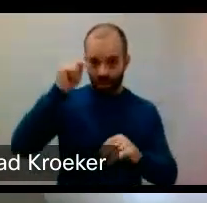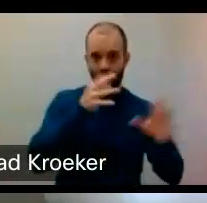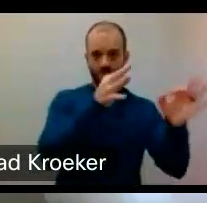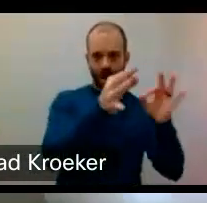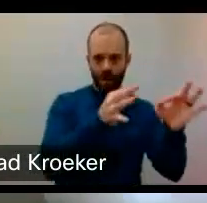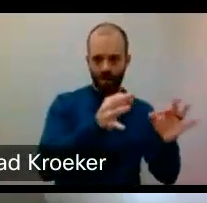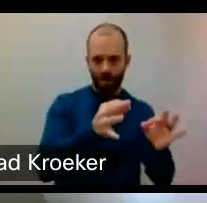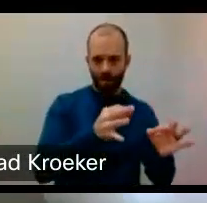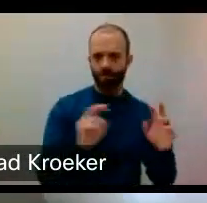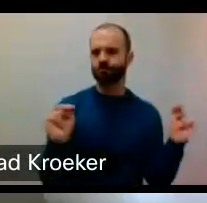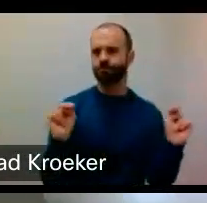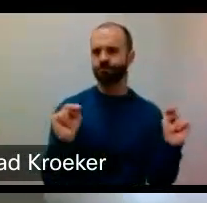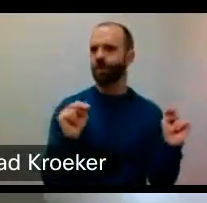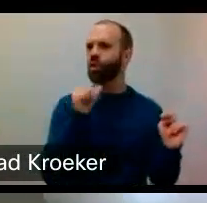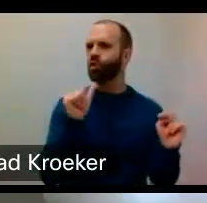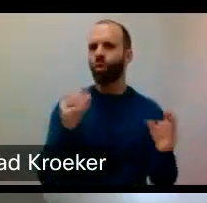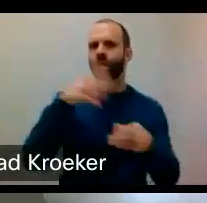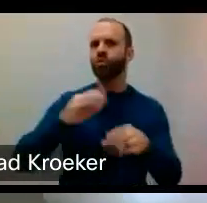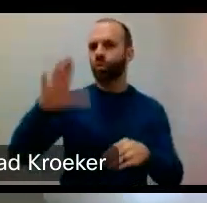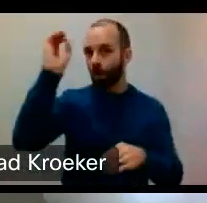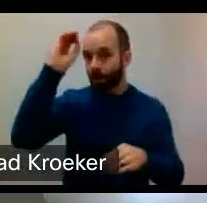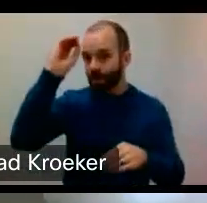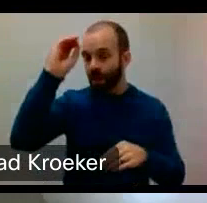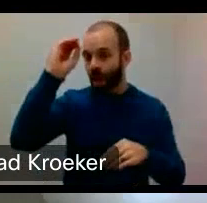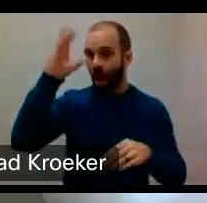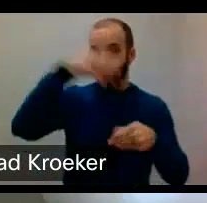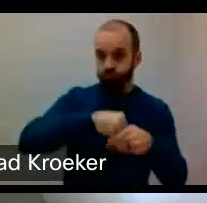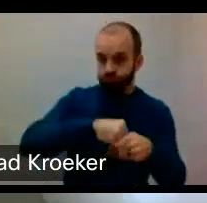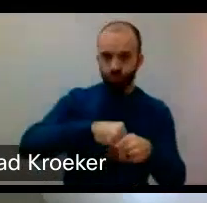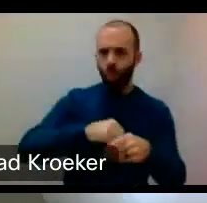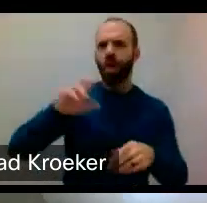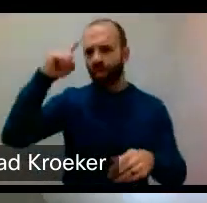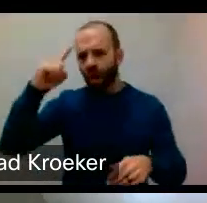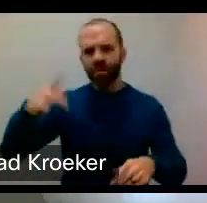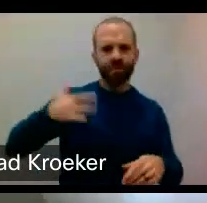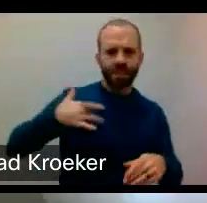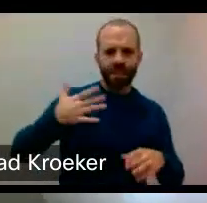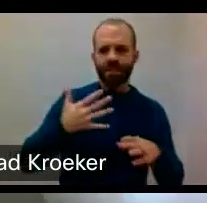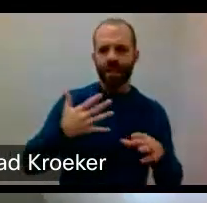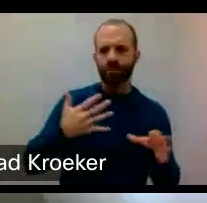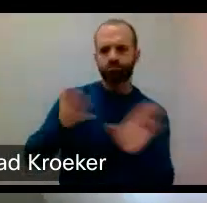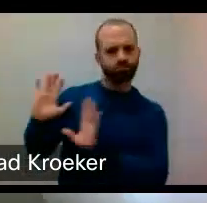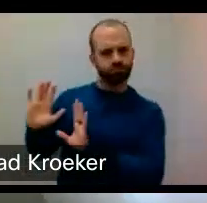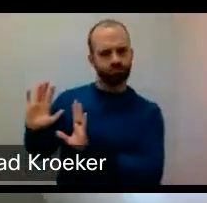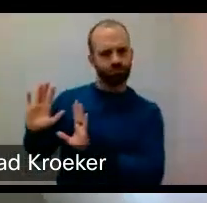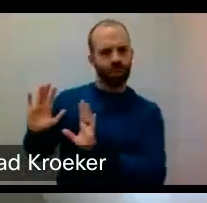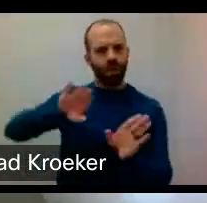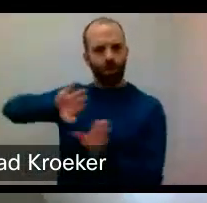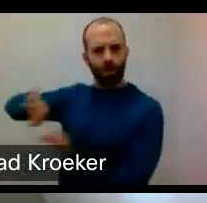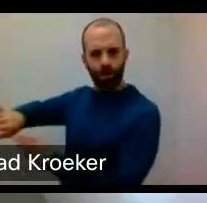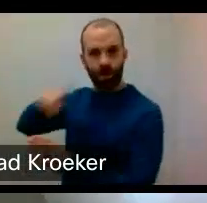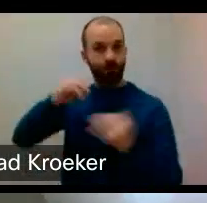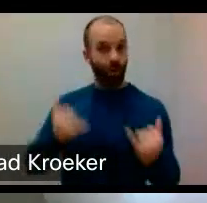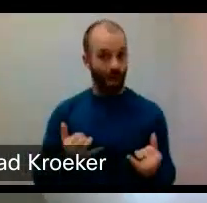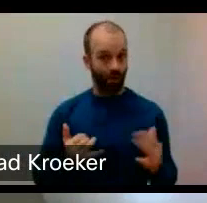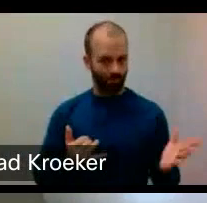it objective, keeping your opinions, feelings, thoughts out for now.